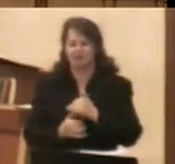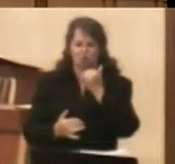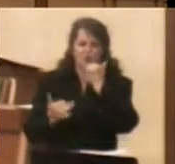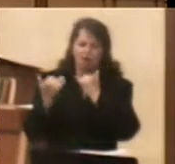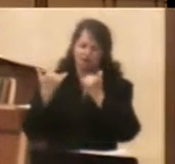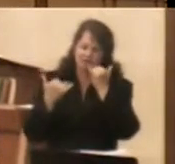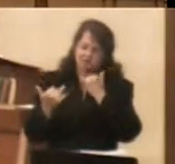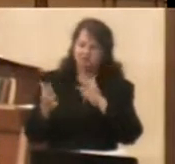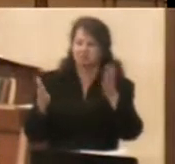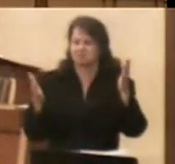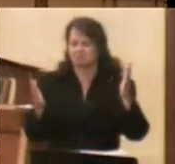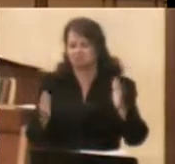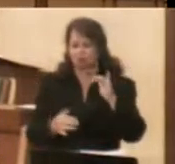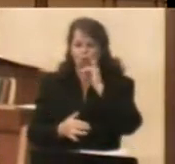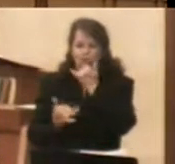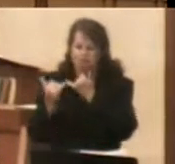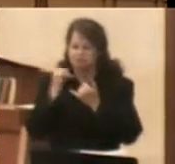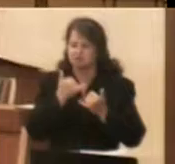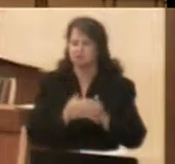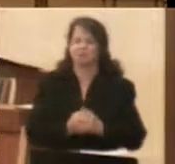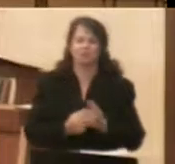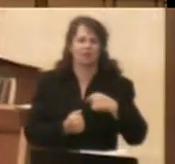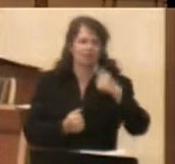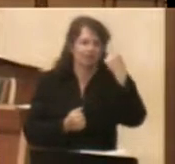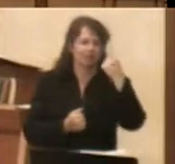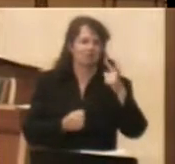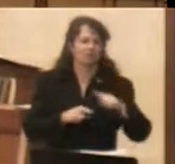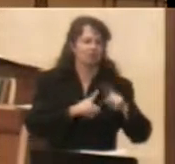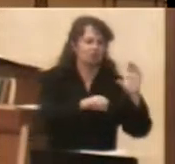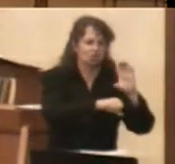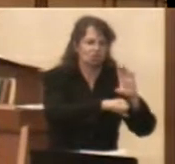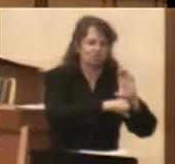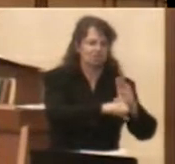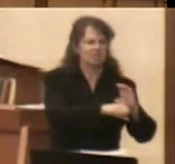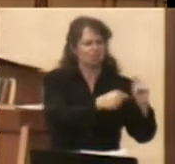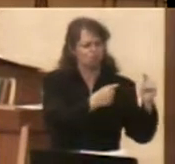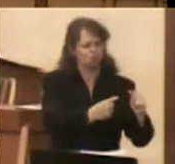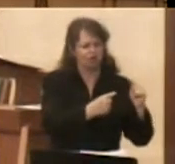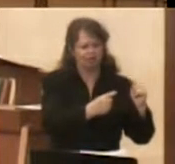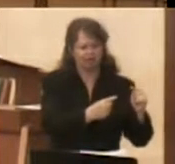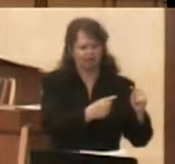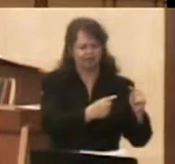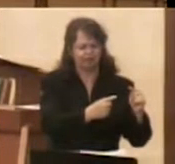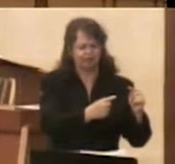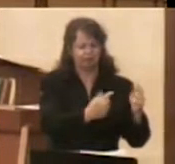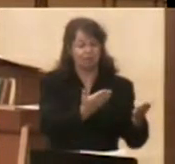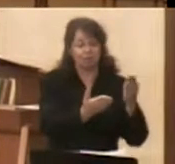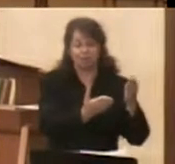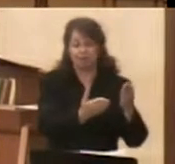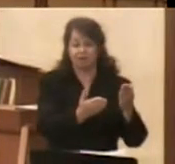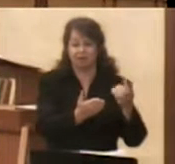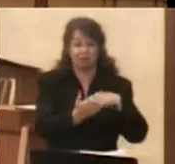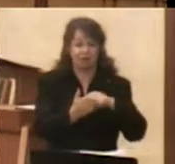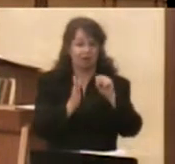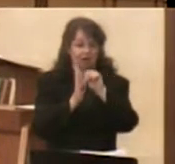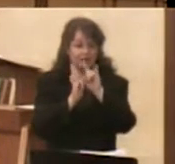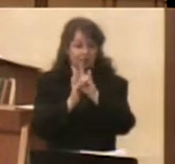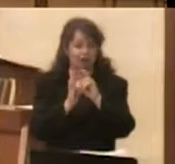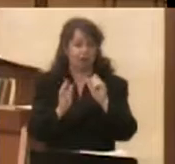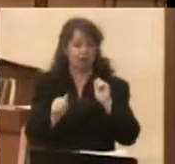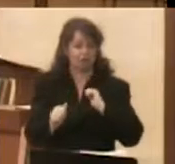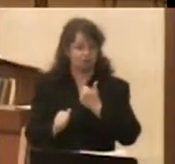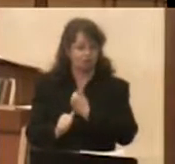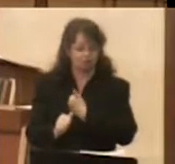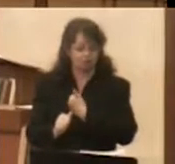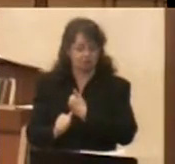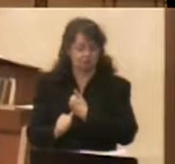messages, we can either think of congregations that are struggling in those places, or we may even identify our own selves as a